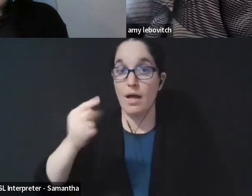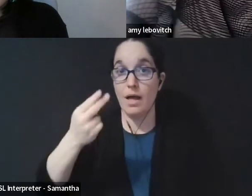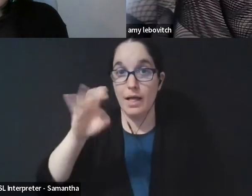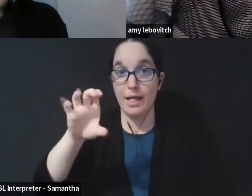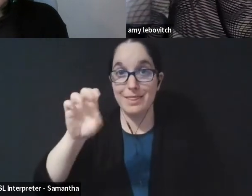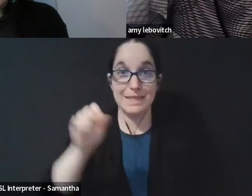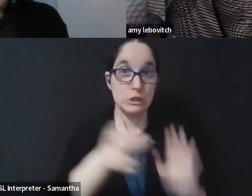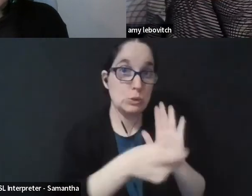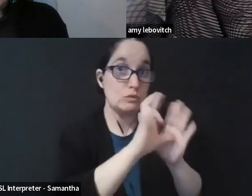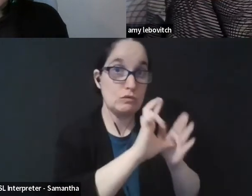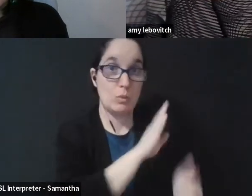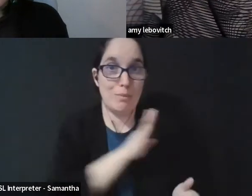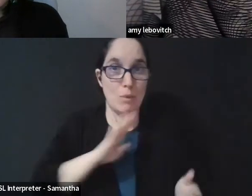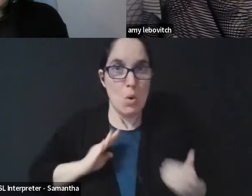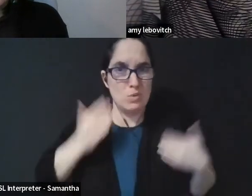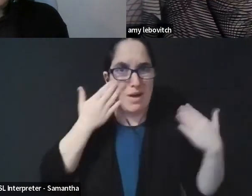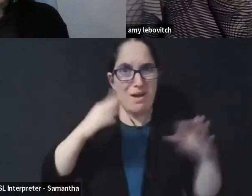not sure what they're called in the US,